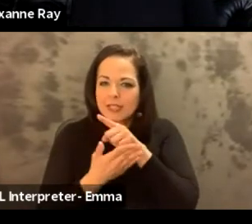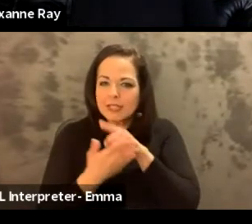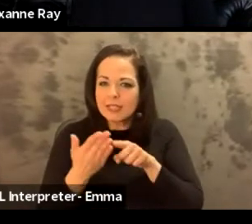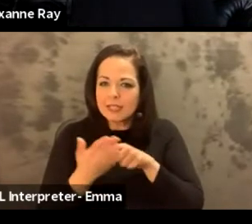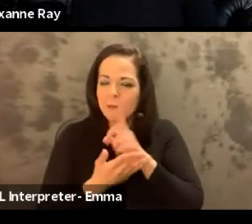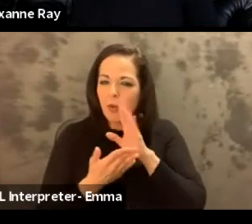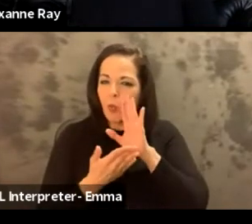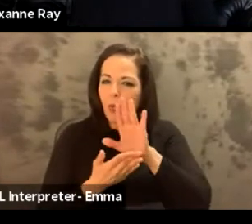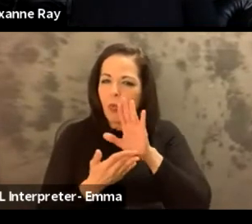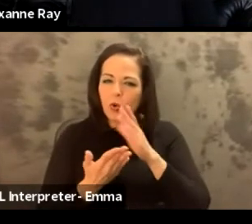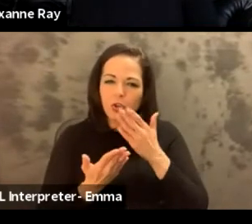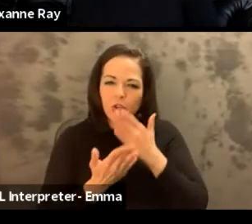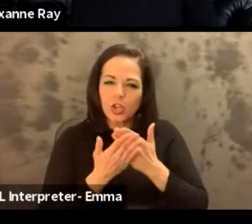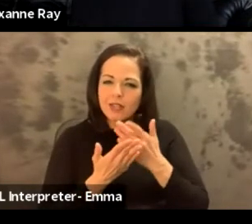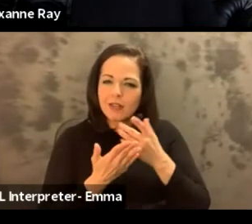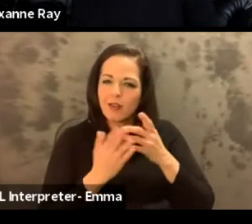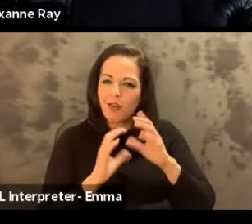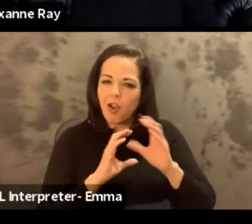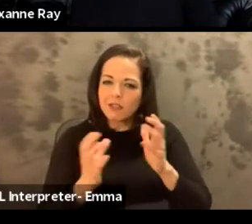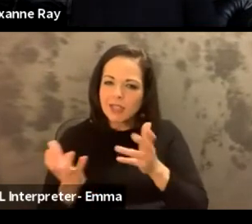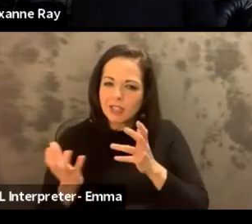good conversation?